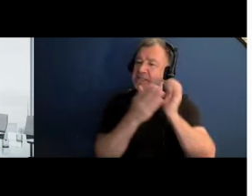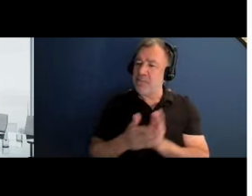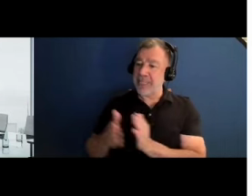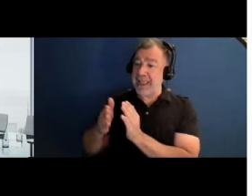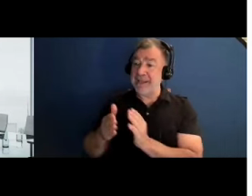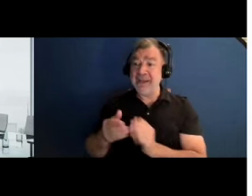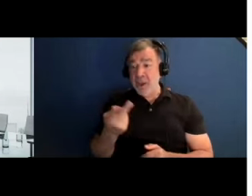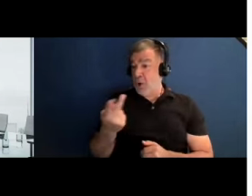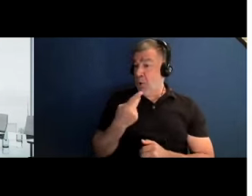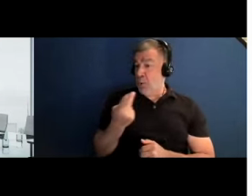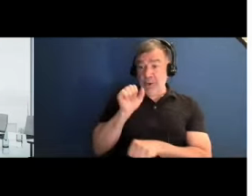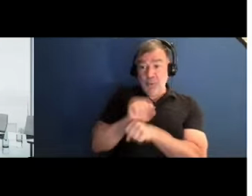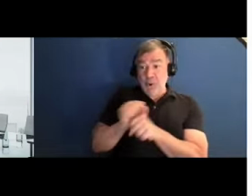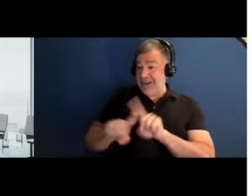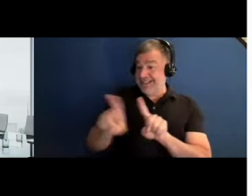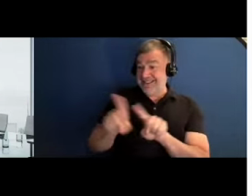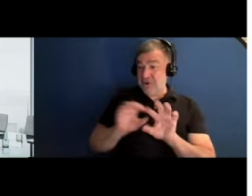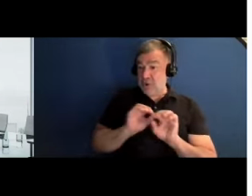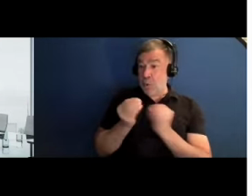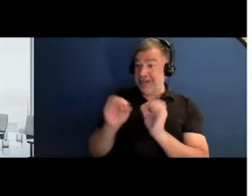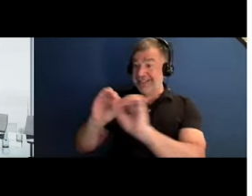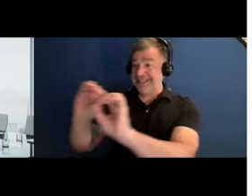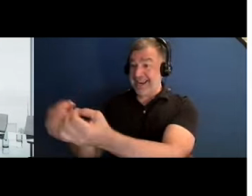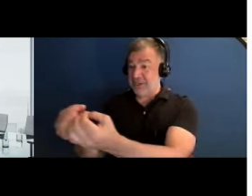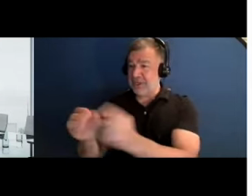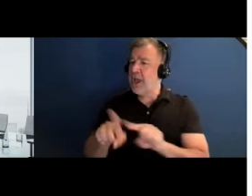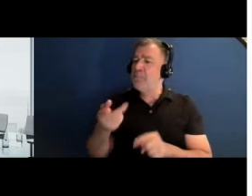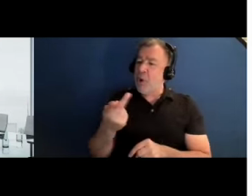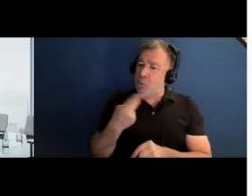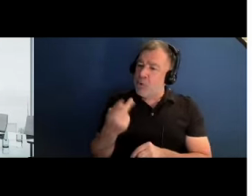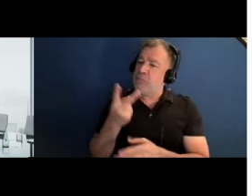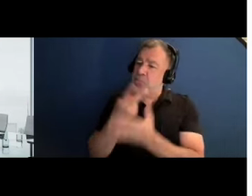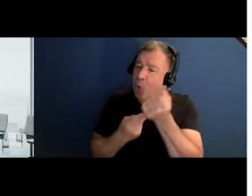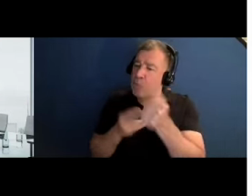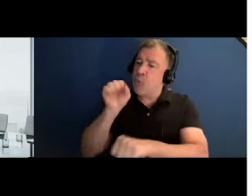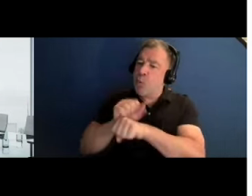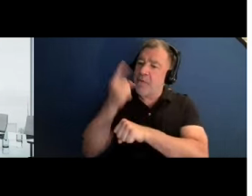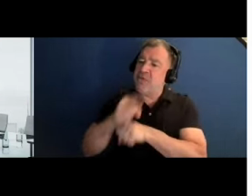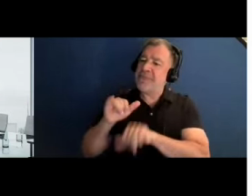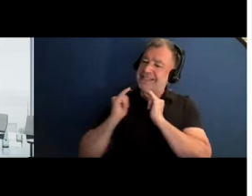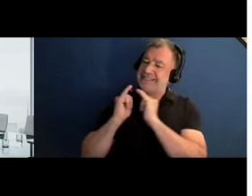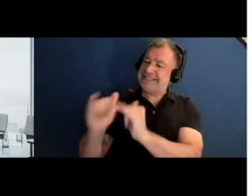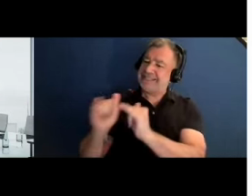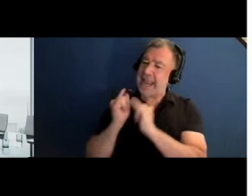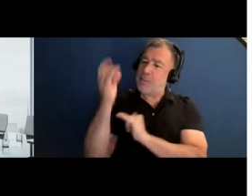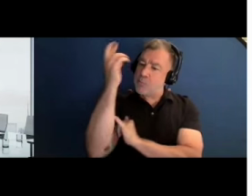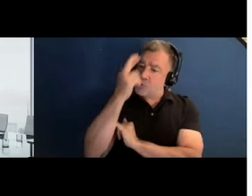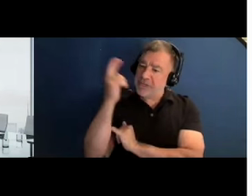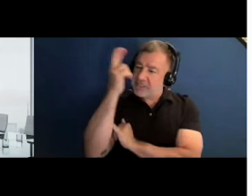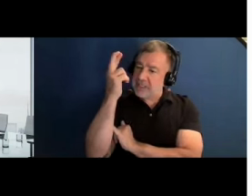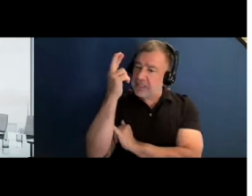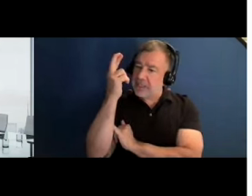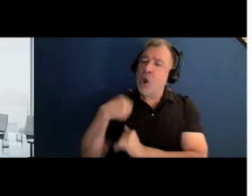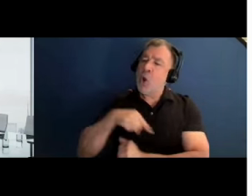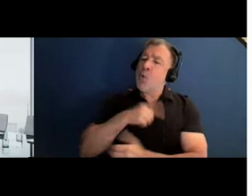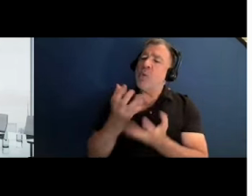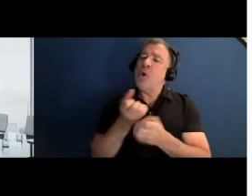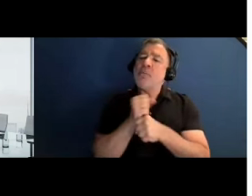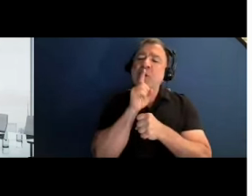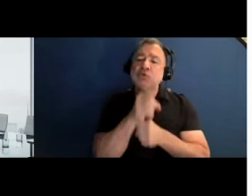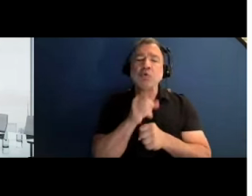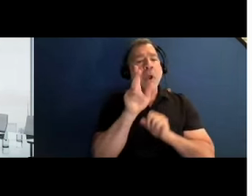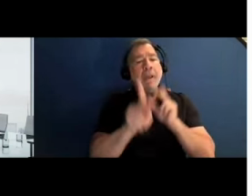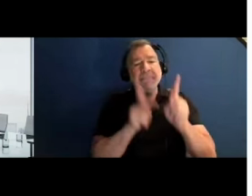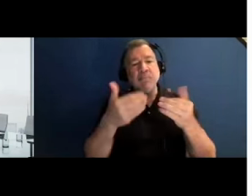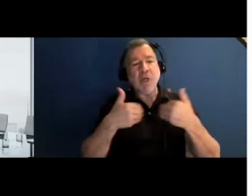different organizations, but we're all working for the same cause, which is making sure that people have opportunities, which is really important to